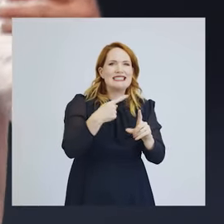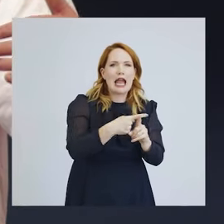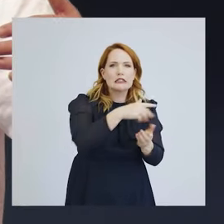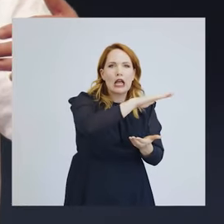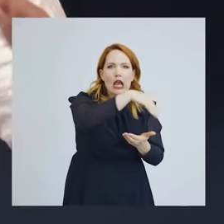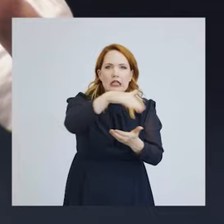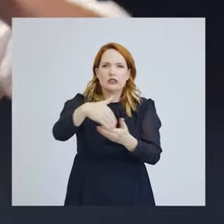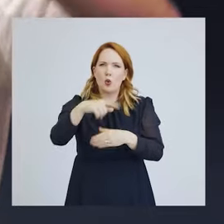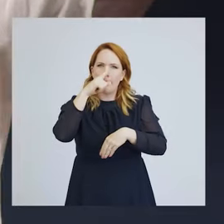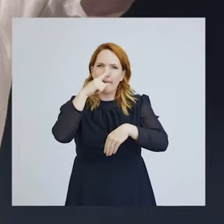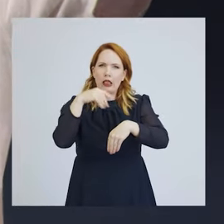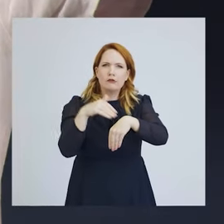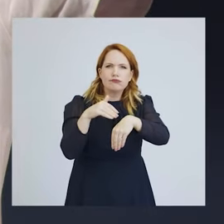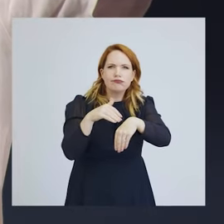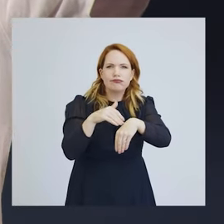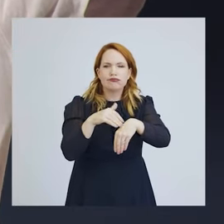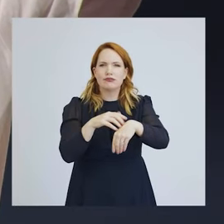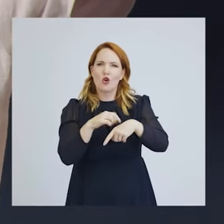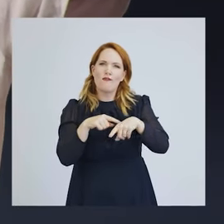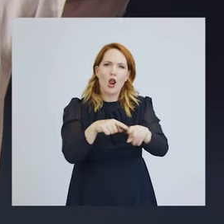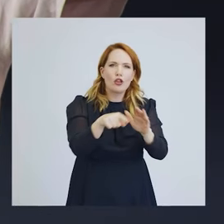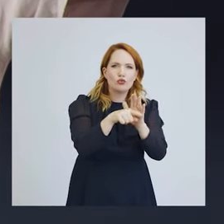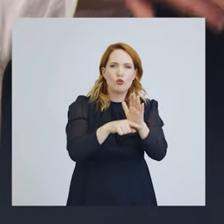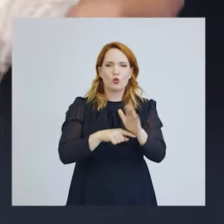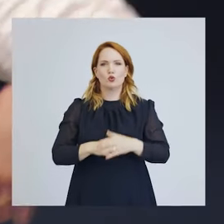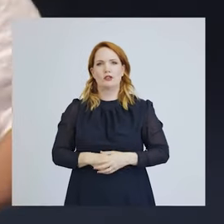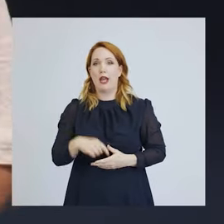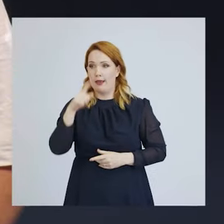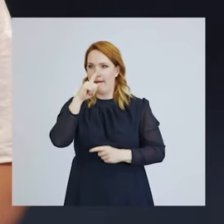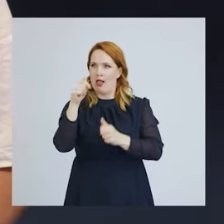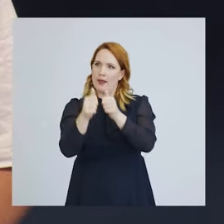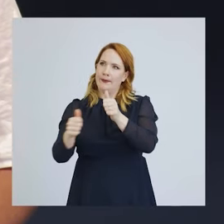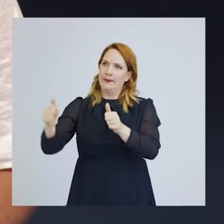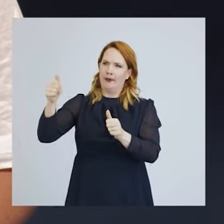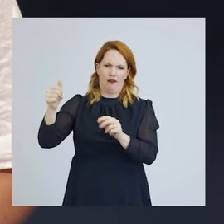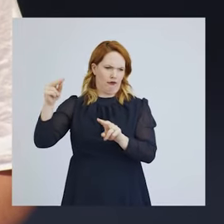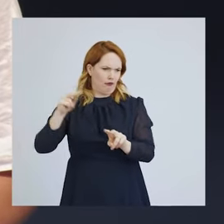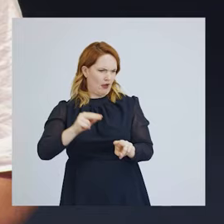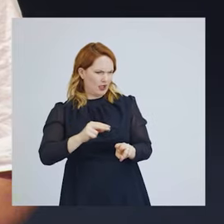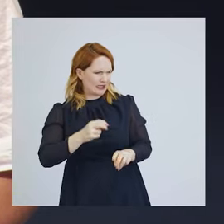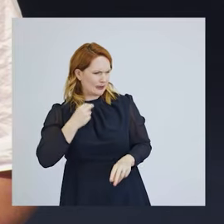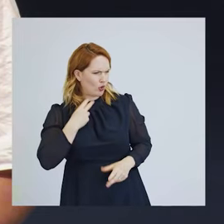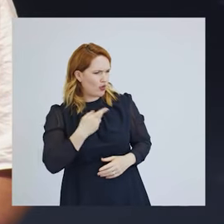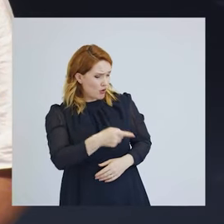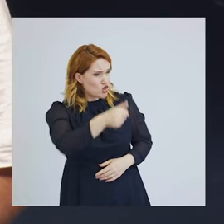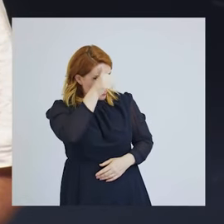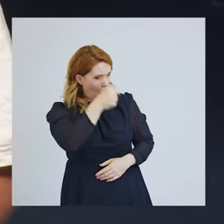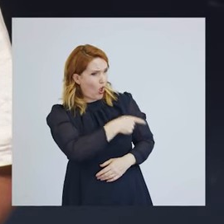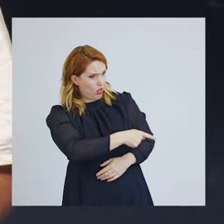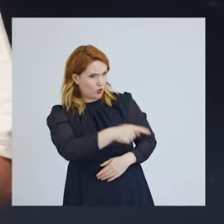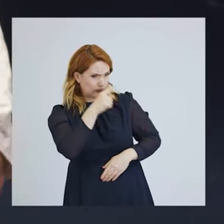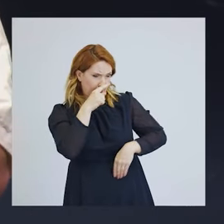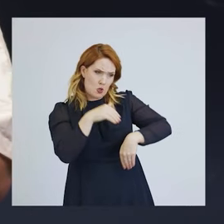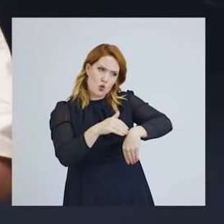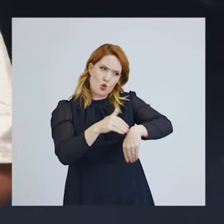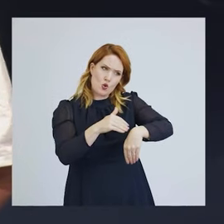tax collectors, the people that were on the outskirts during that time. And the Pharisees were very disappointed in him. And they said,